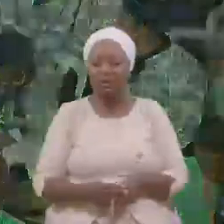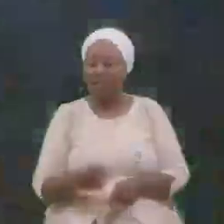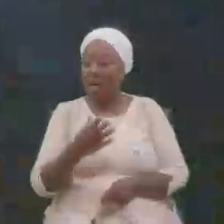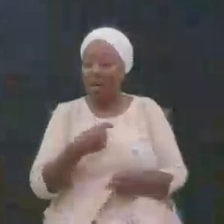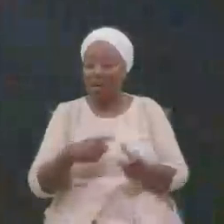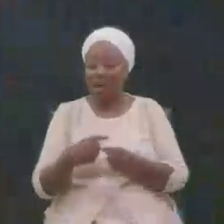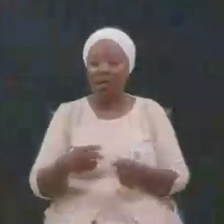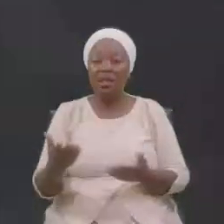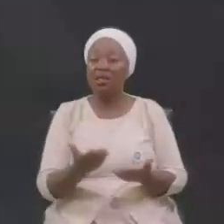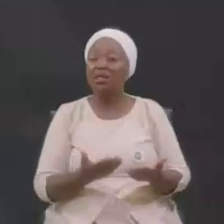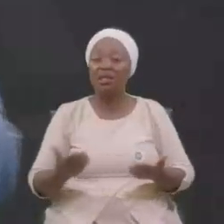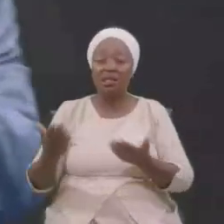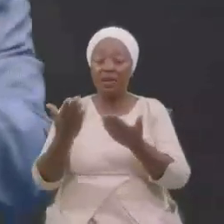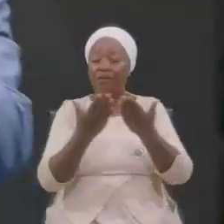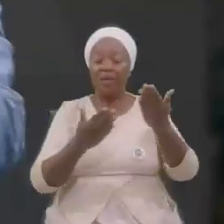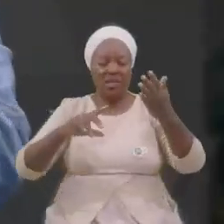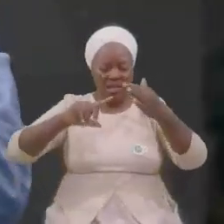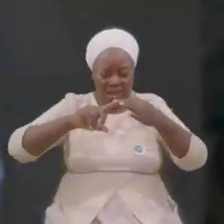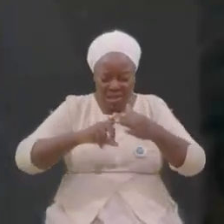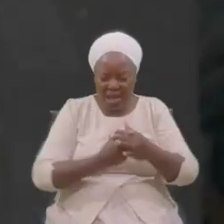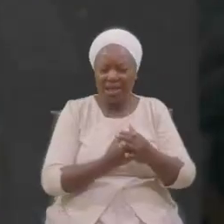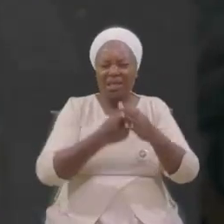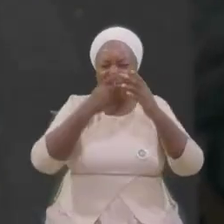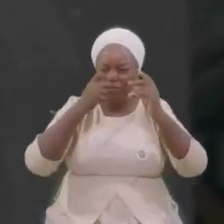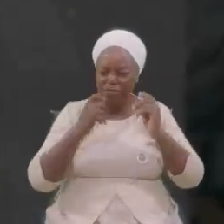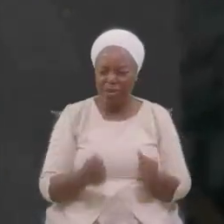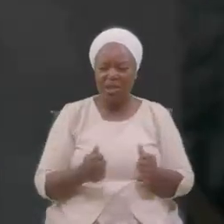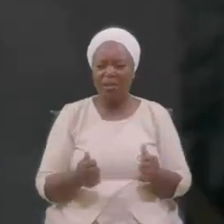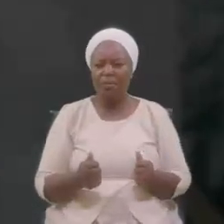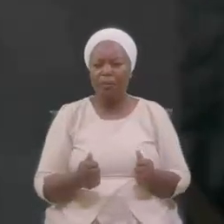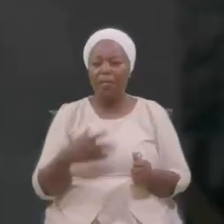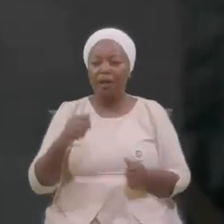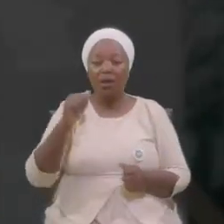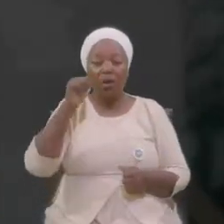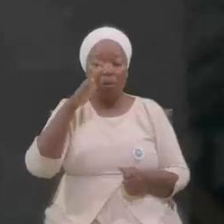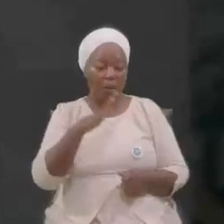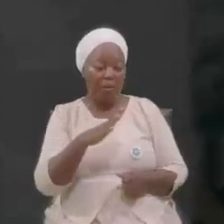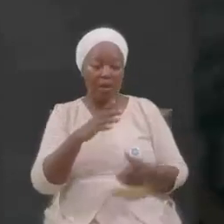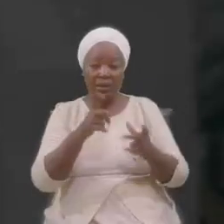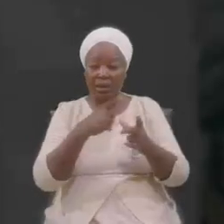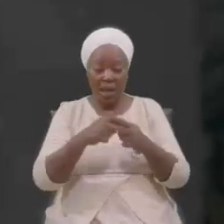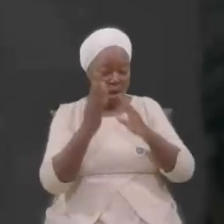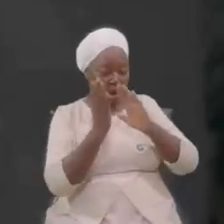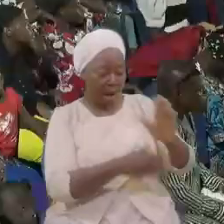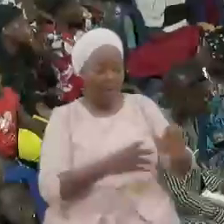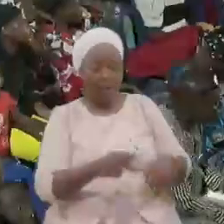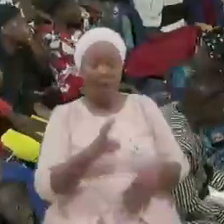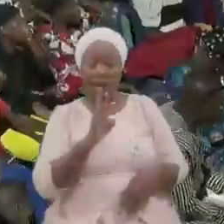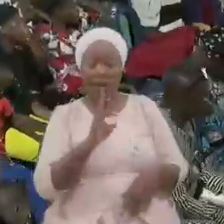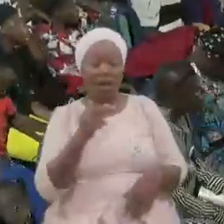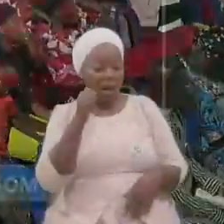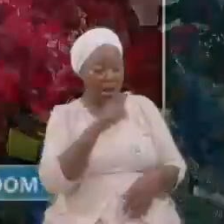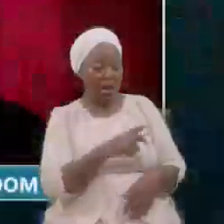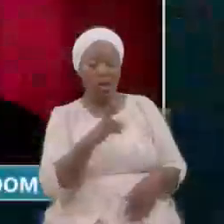service began immediately. The woman then left her water pot